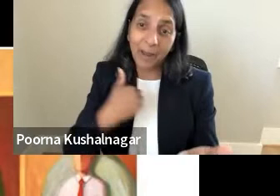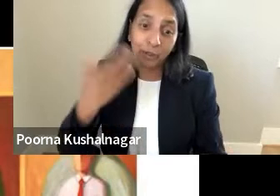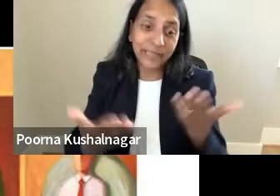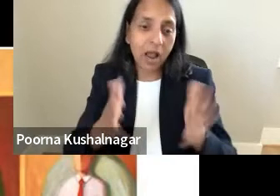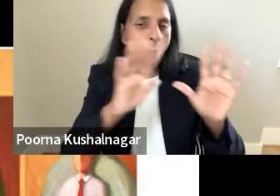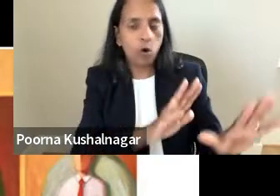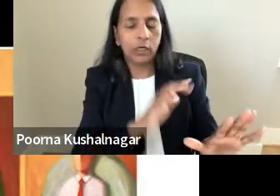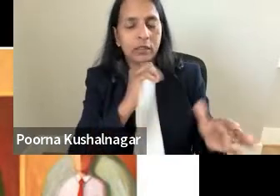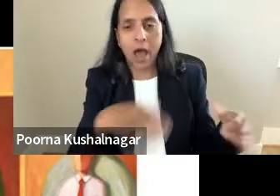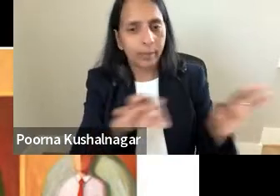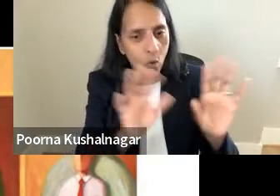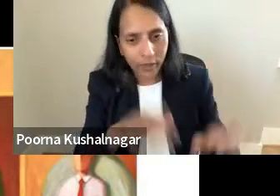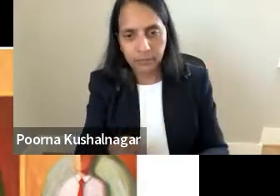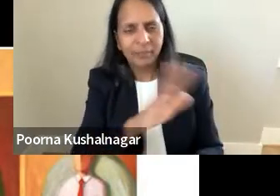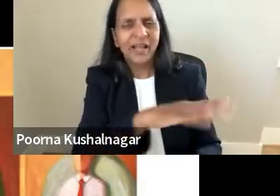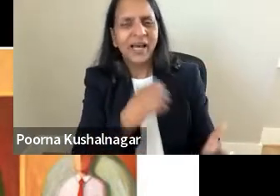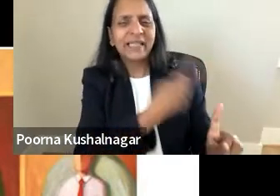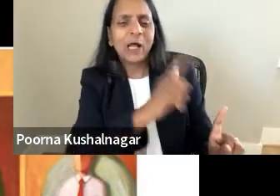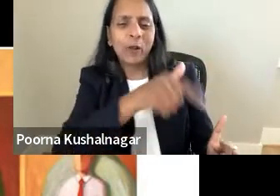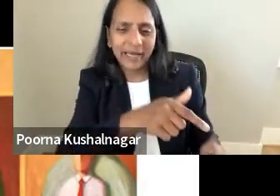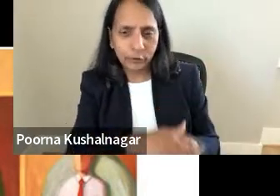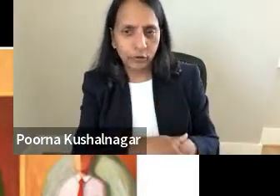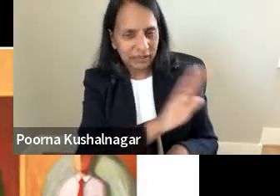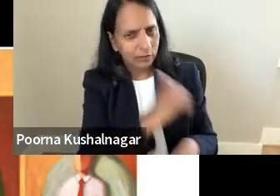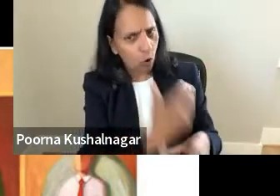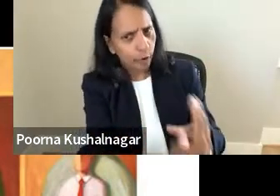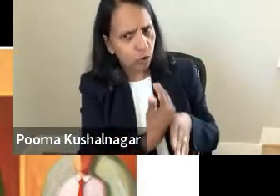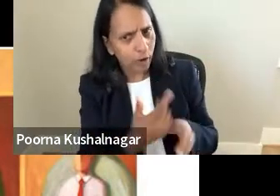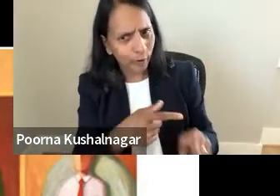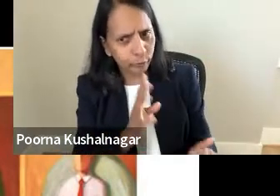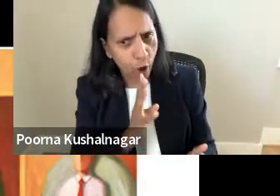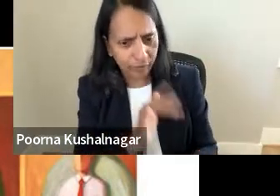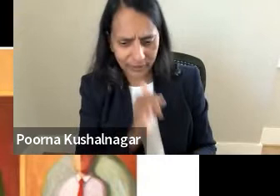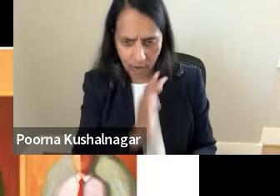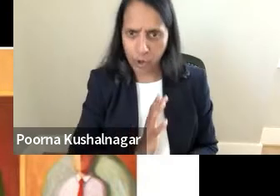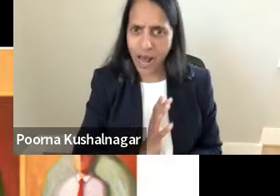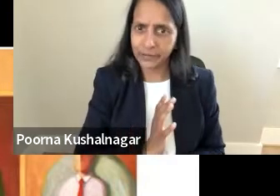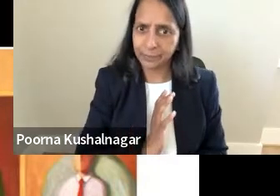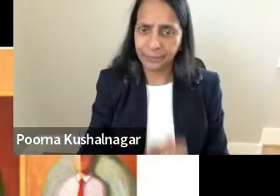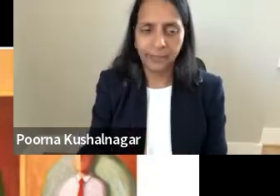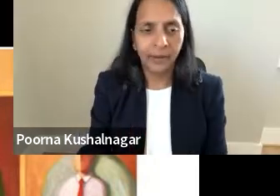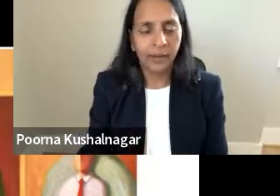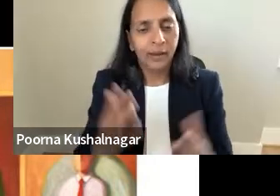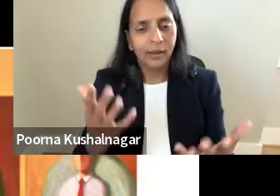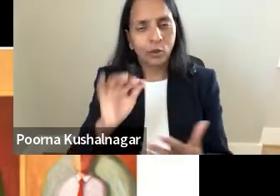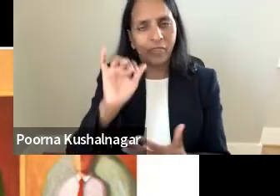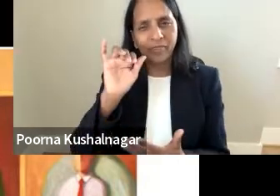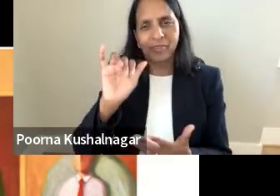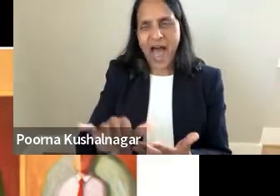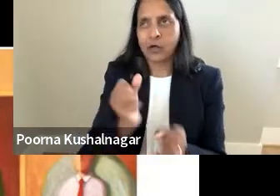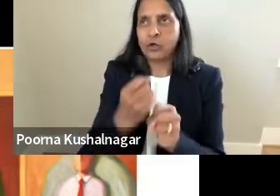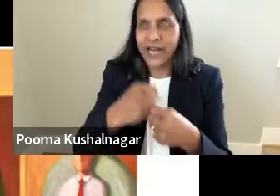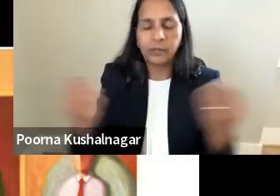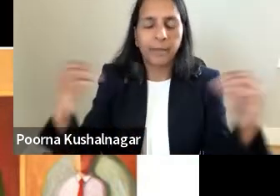really curious. But the family members may say, oh, it's not very important, or I'll tell you later. Or don't interrupt me when I'm talking because it's not